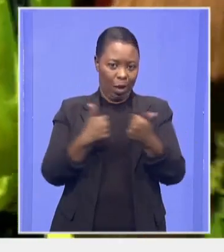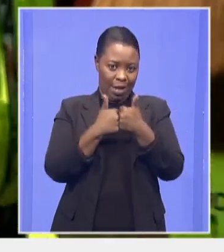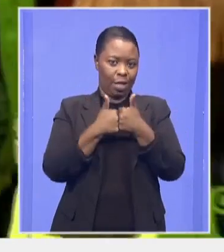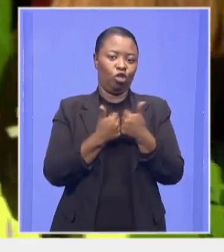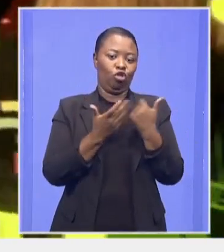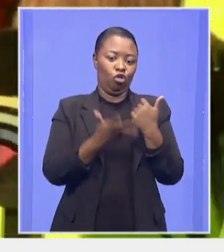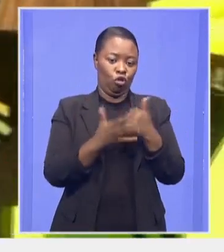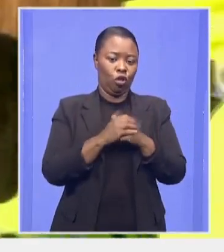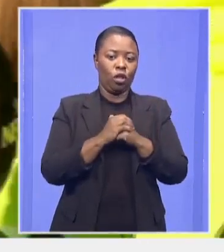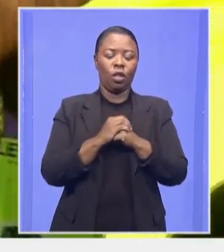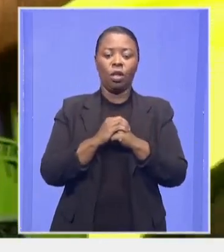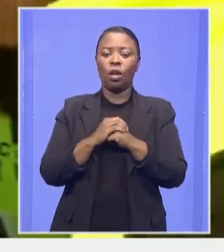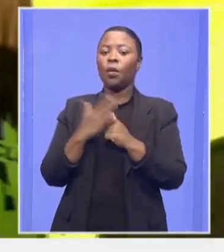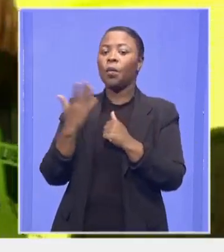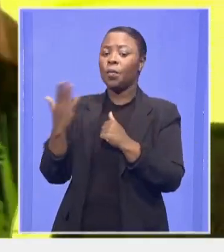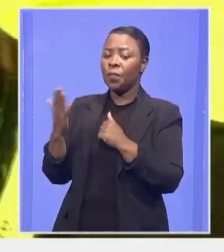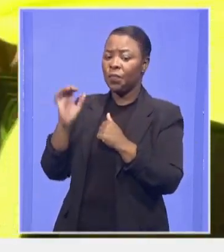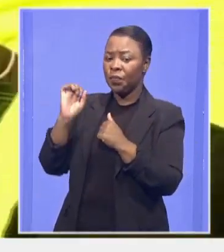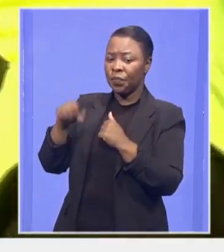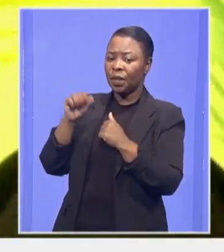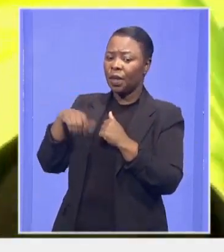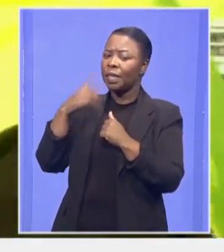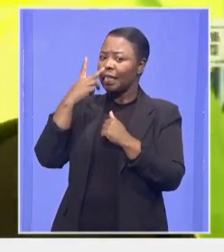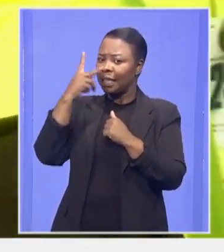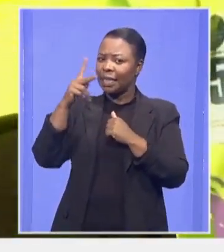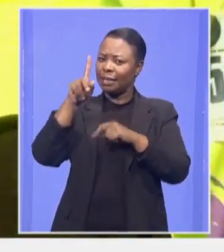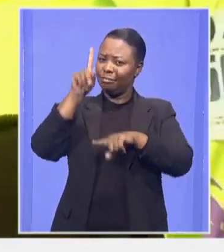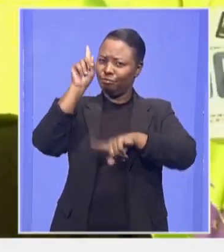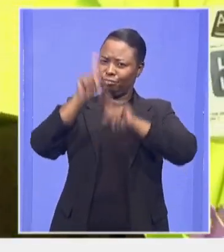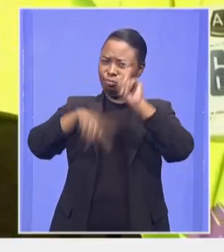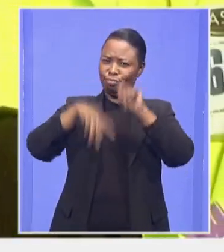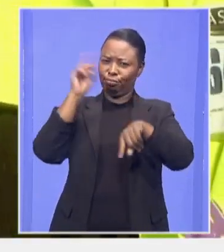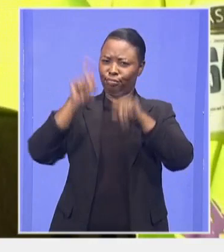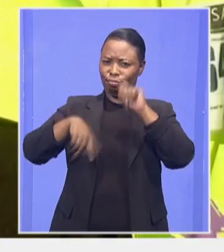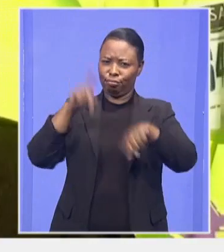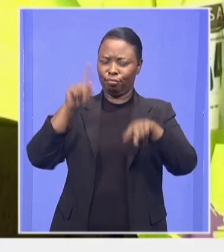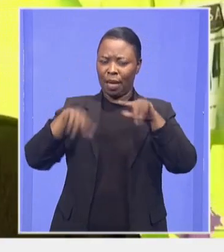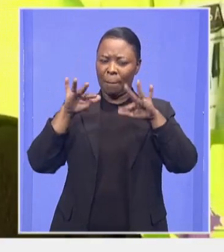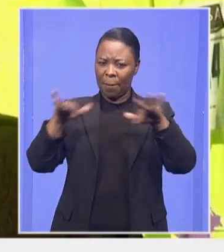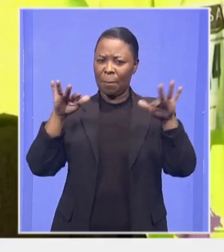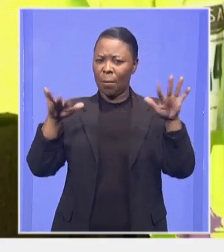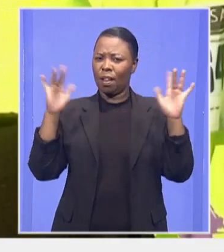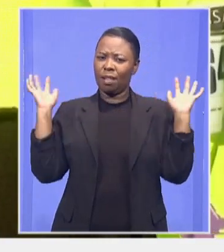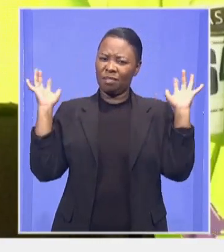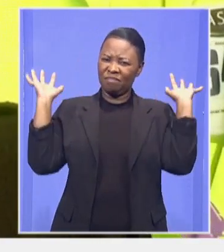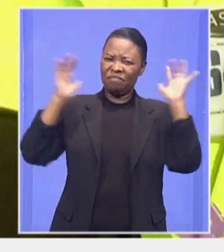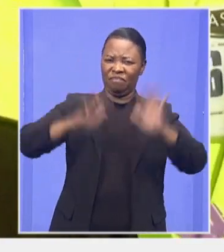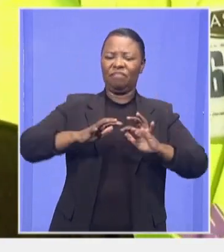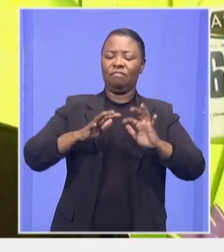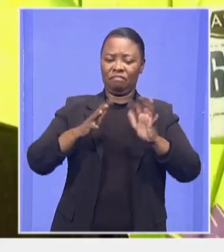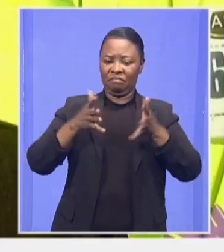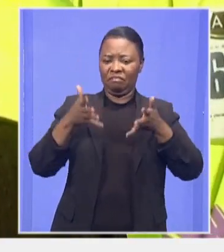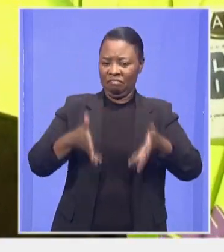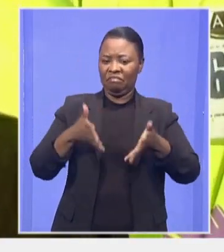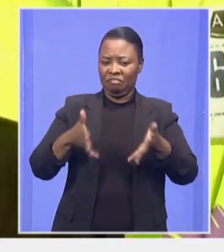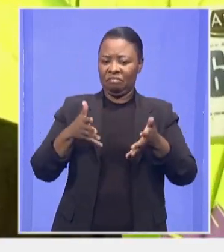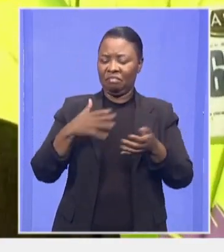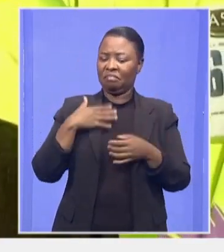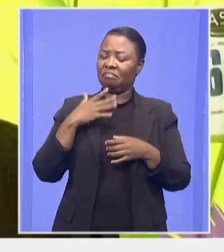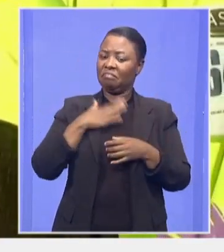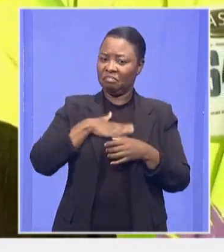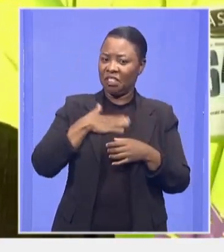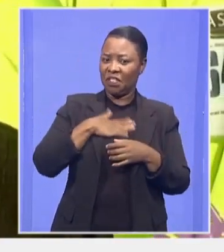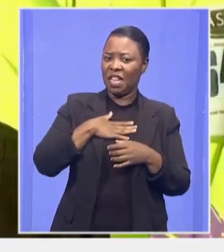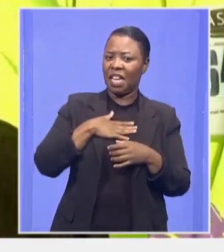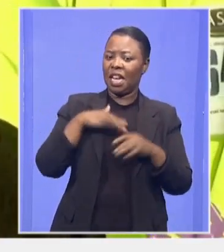to now, we see quite a number of diverse people coming from different walks of life taking part in this event. It seems now that more people